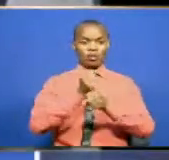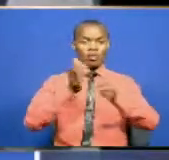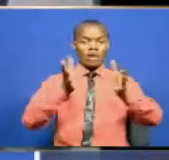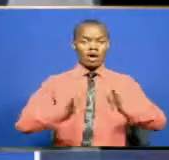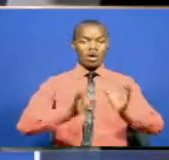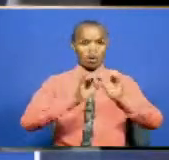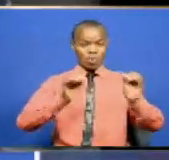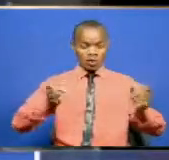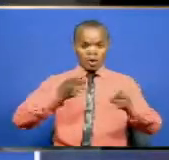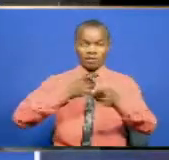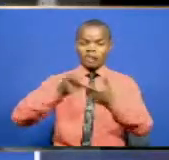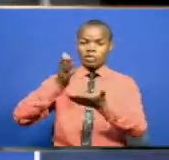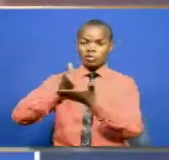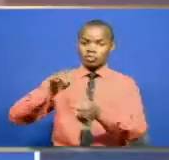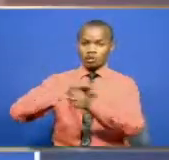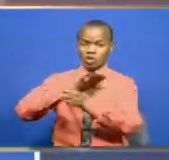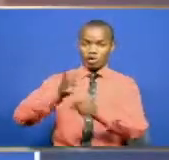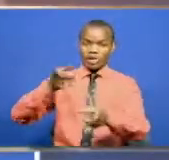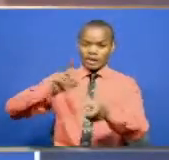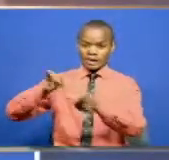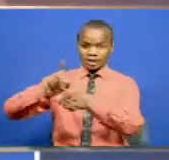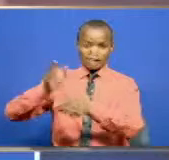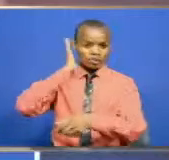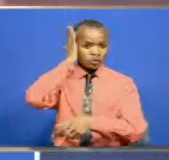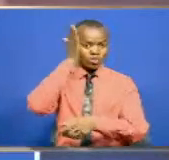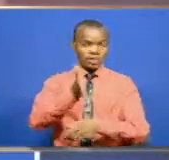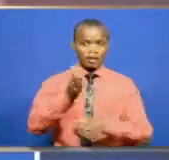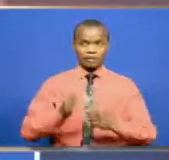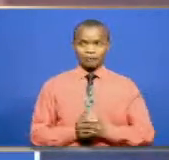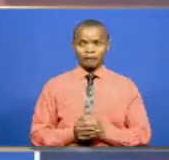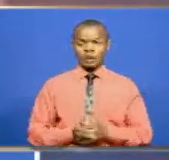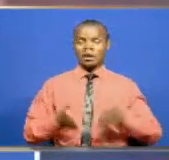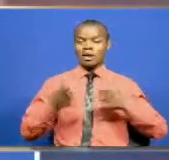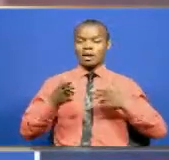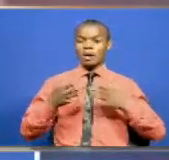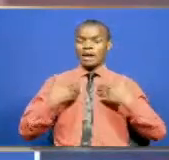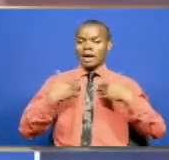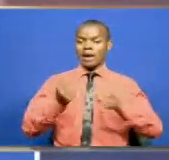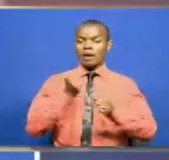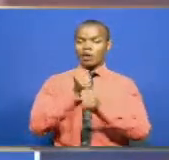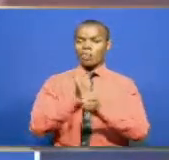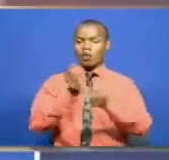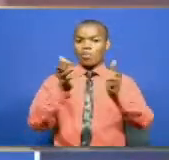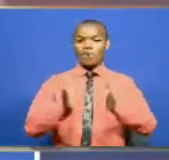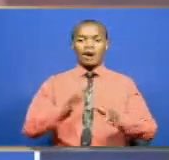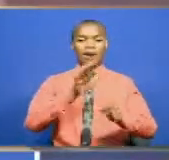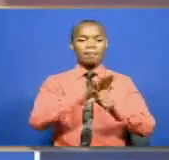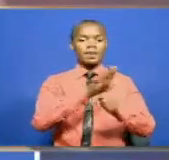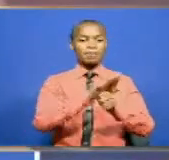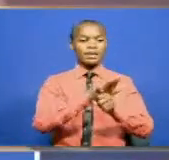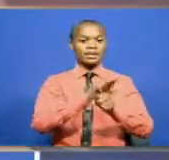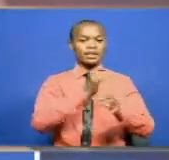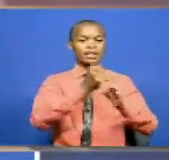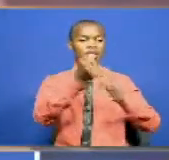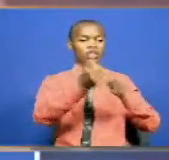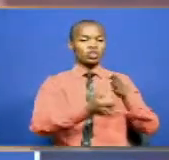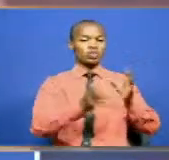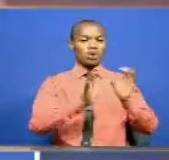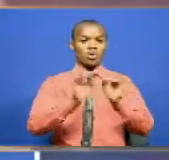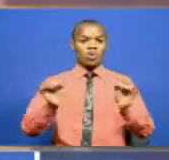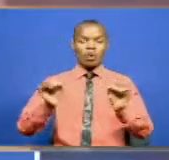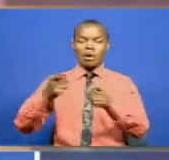against the coronavirus pandemic. Kweli wengi hawana insurance. Na wanakutana na hii ugonjwa wa